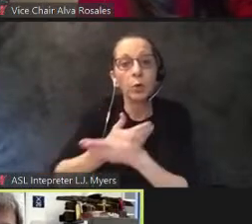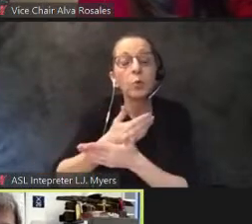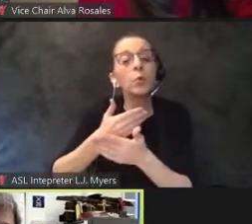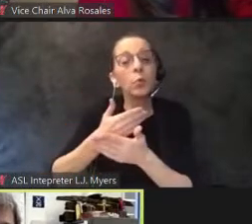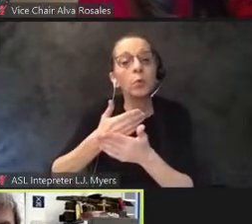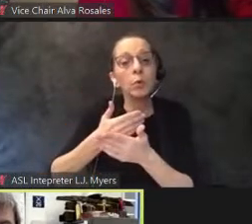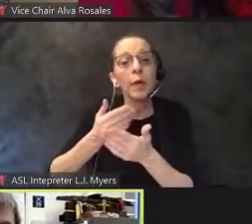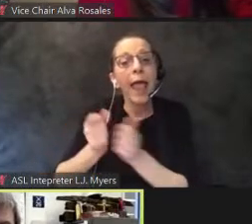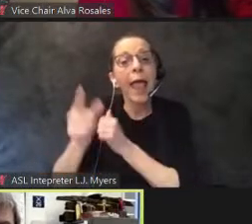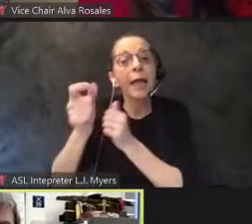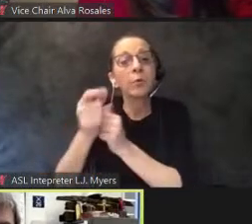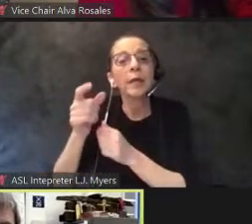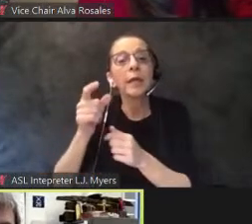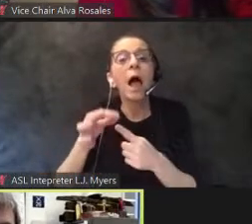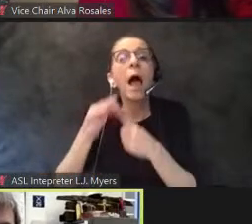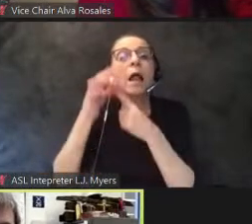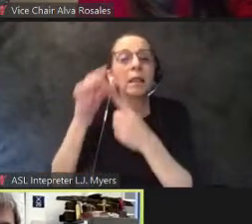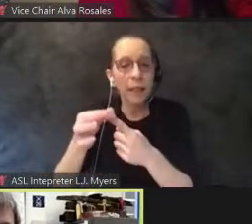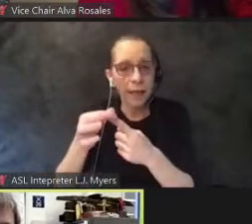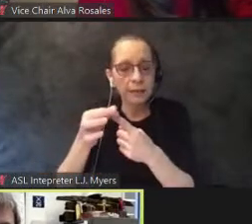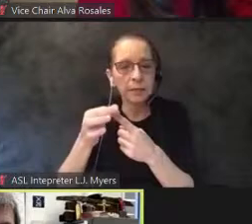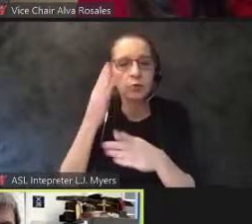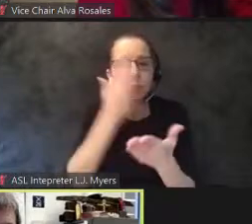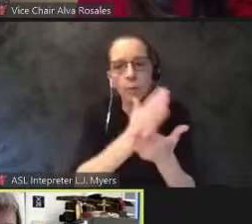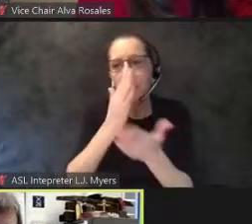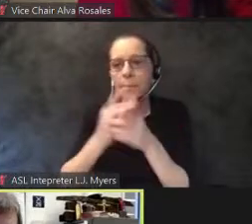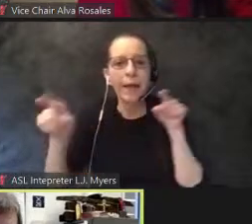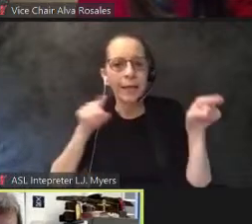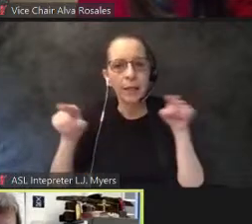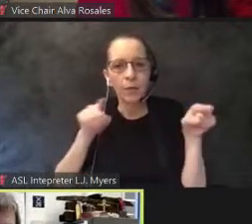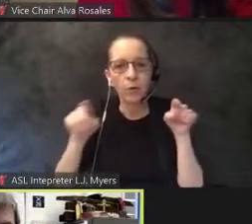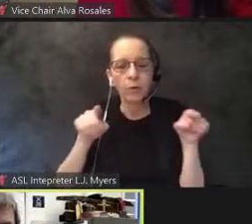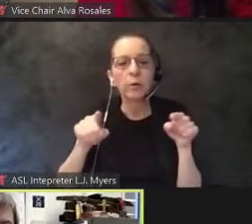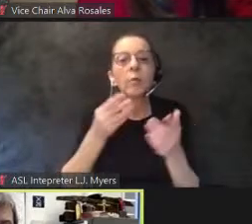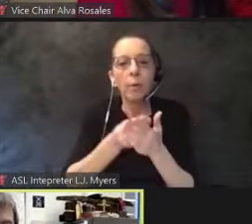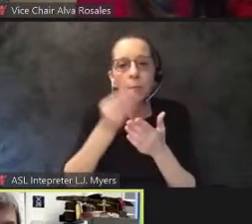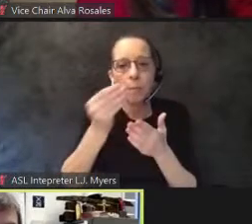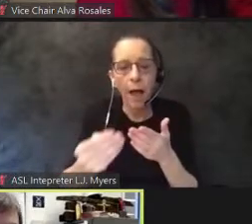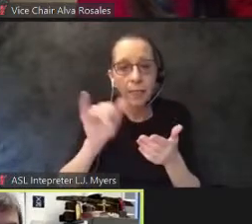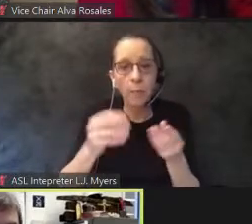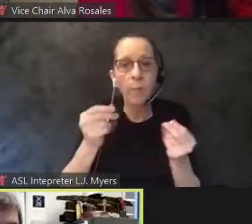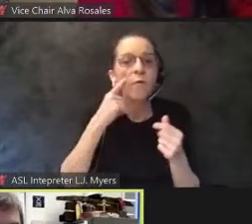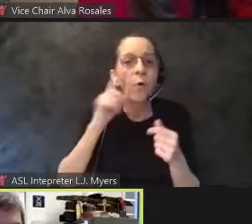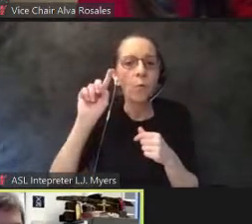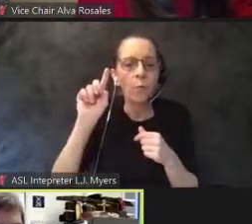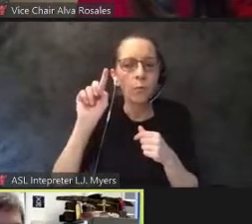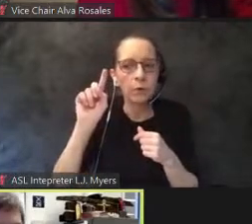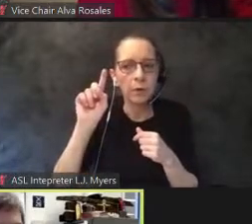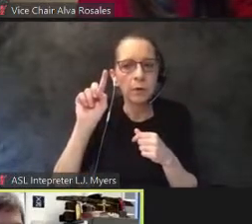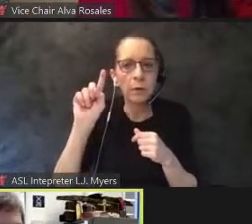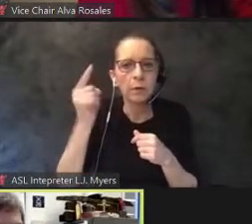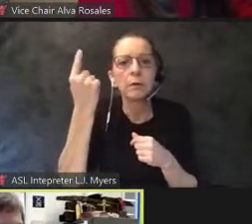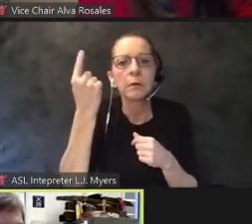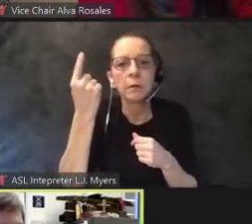party. The city has agreed to license the properties to the CTA for $1. I'll be happy to take any questions at this time.